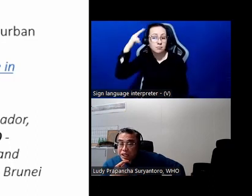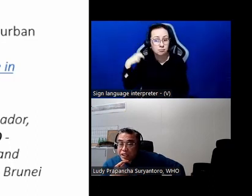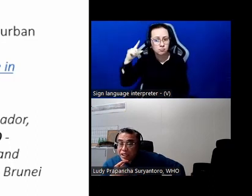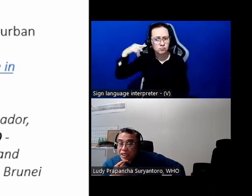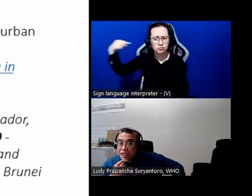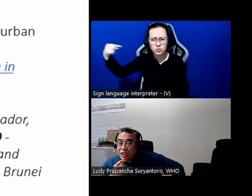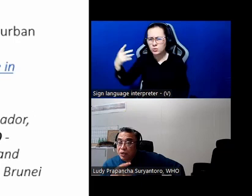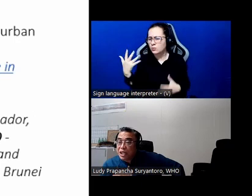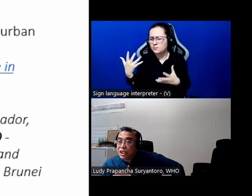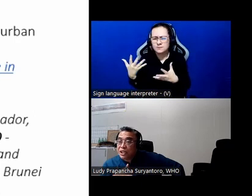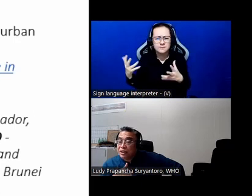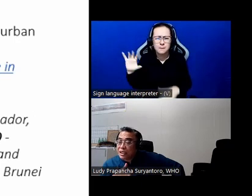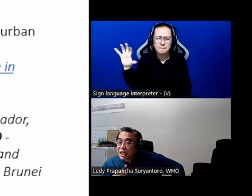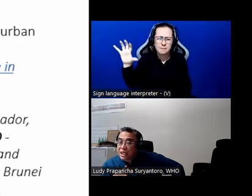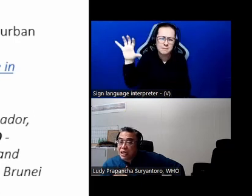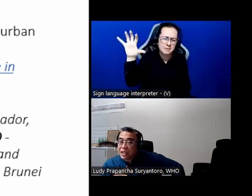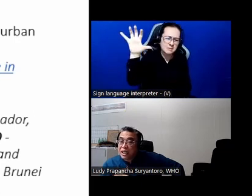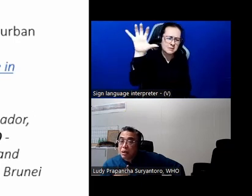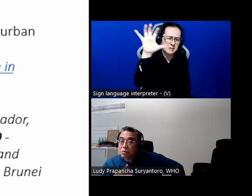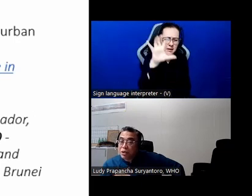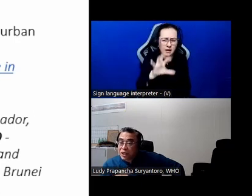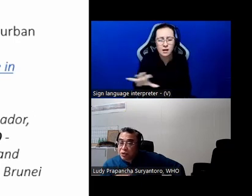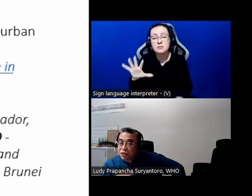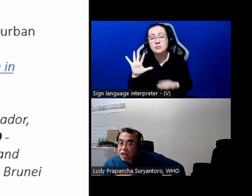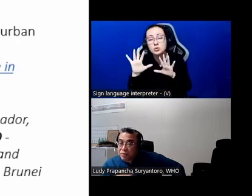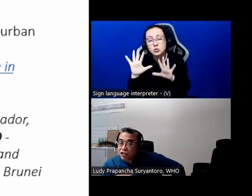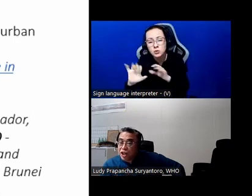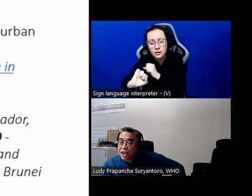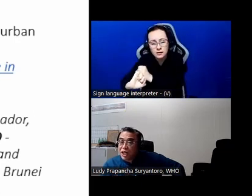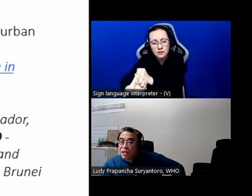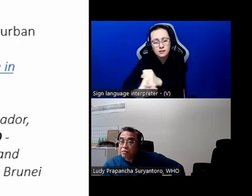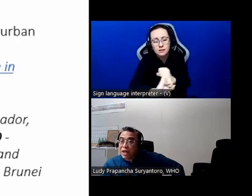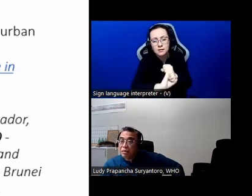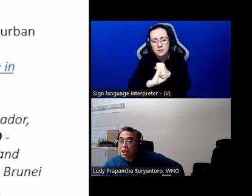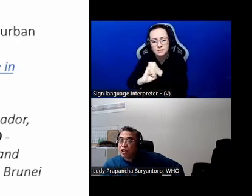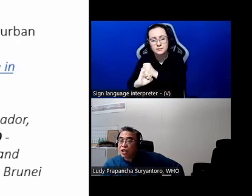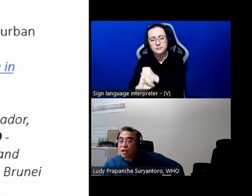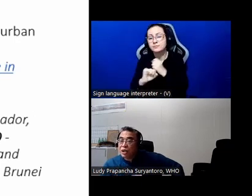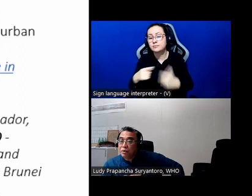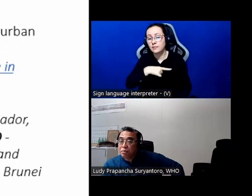Northern Ireland, Indonesia, Thailand, Brunei Darussalam, China,